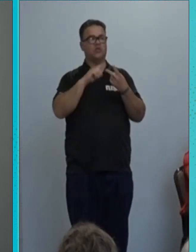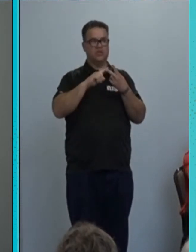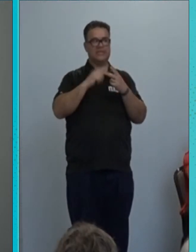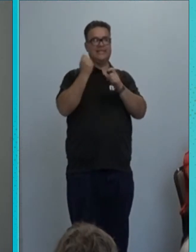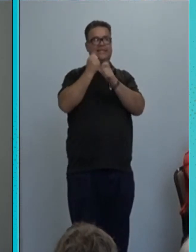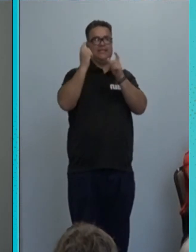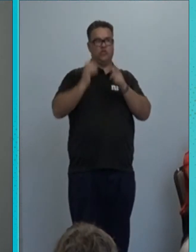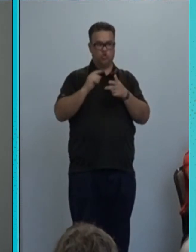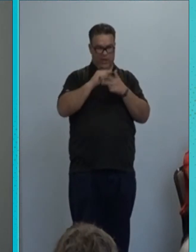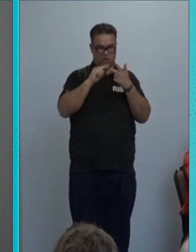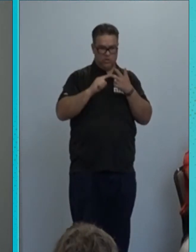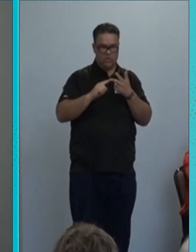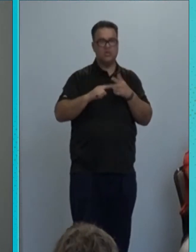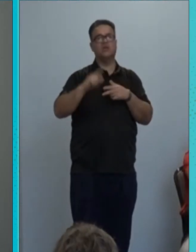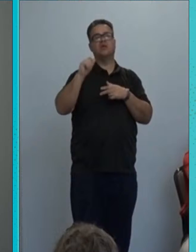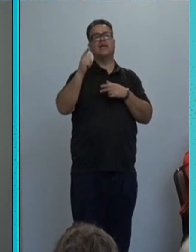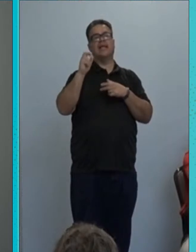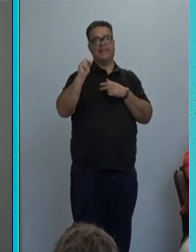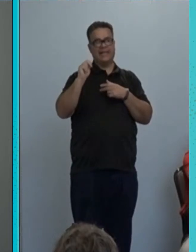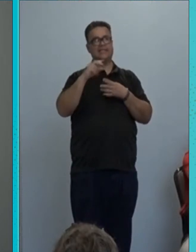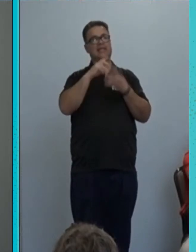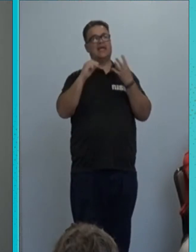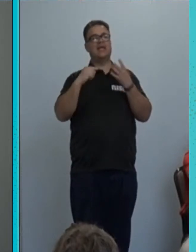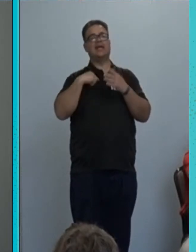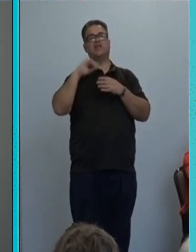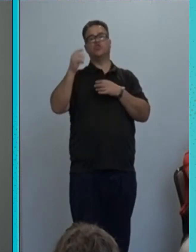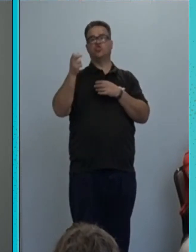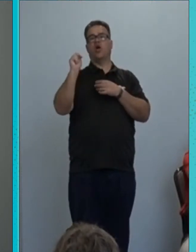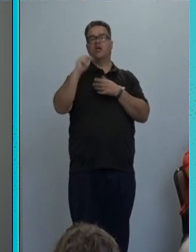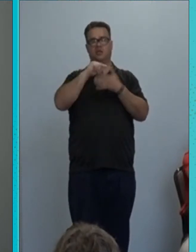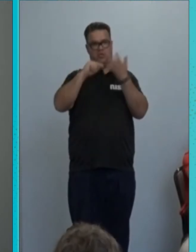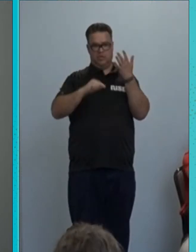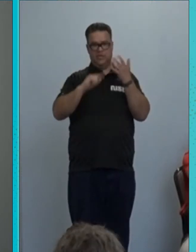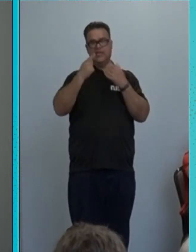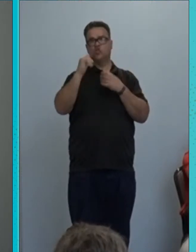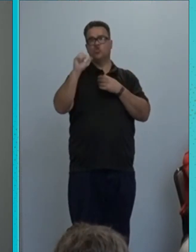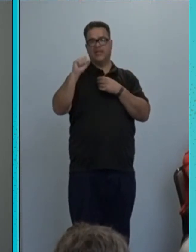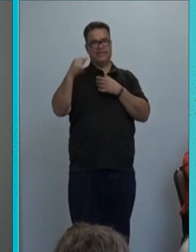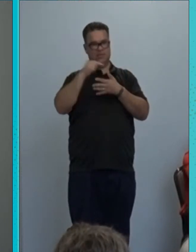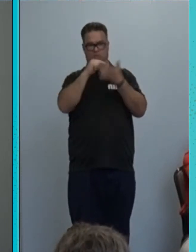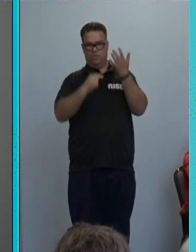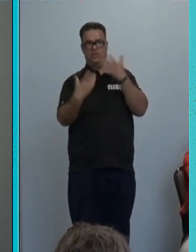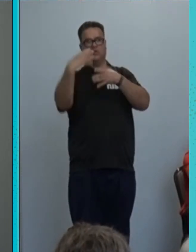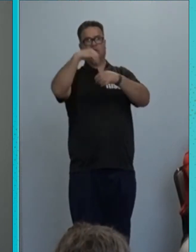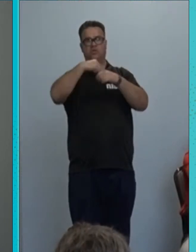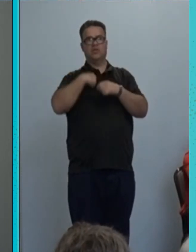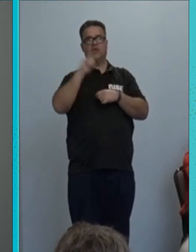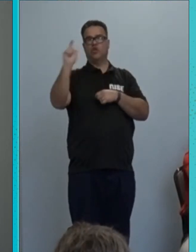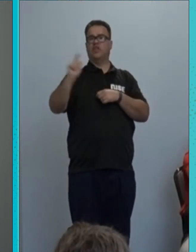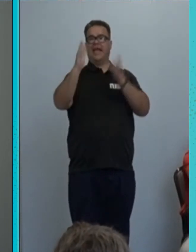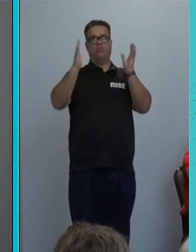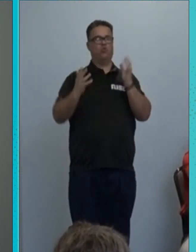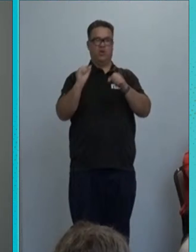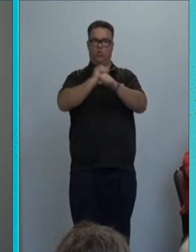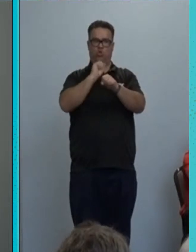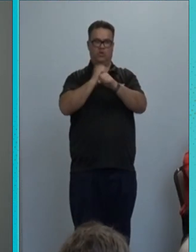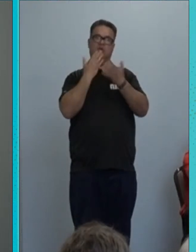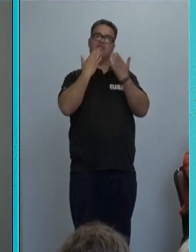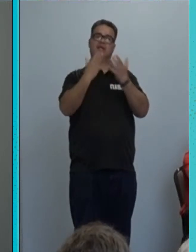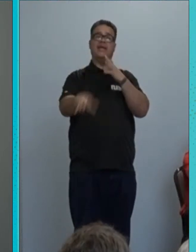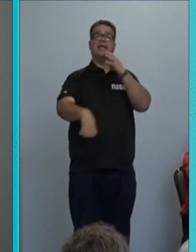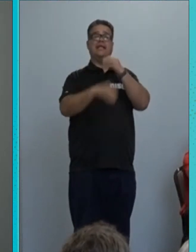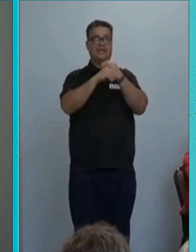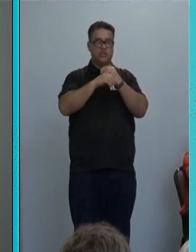Flores, Alexis Reboledo, Annalisa Johnson, and Genesis Negrete Farfan, and Nancy Walker.